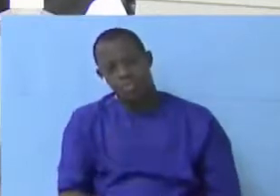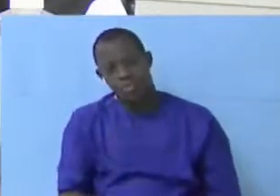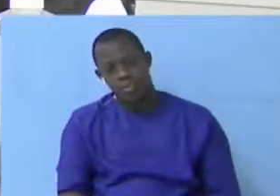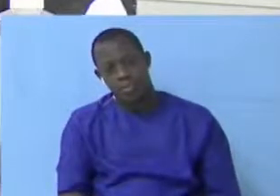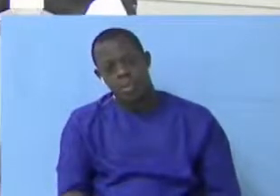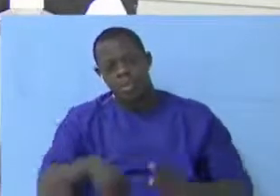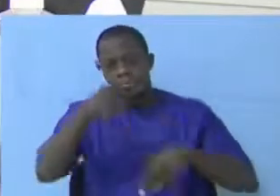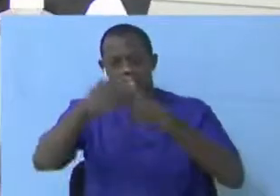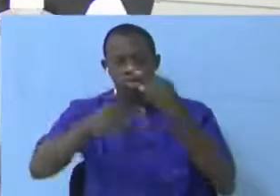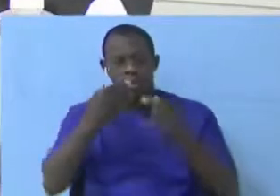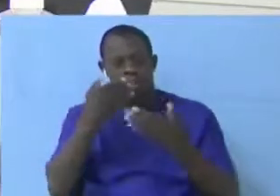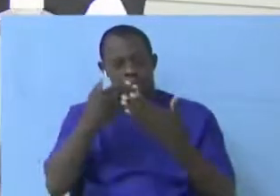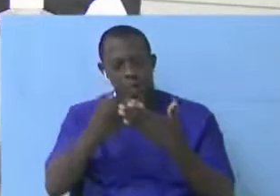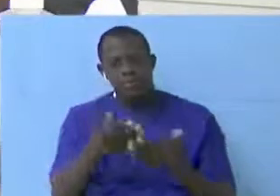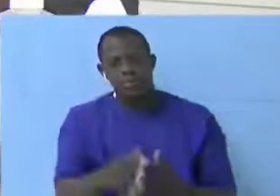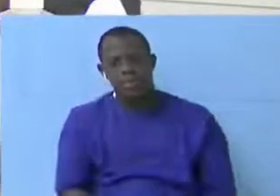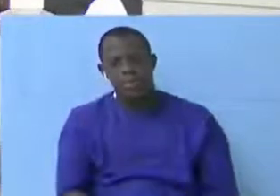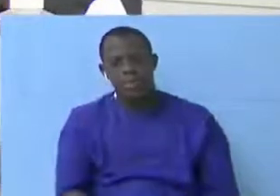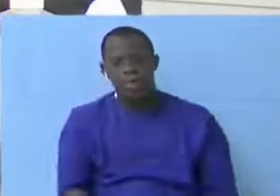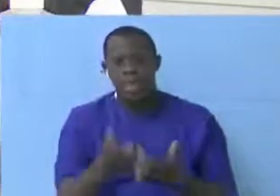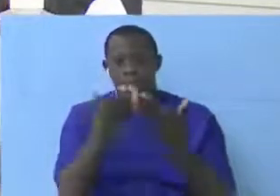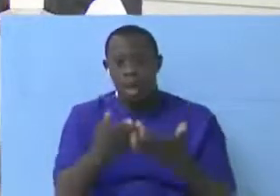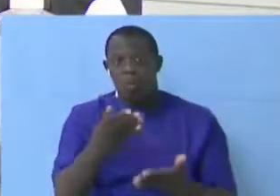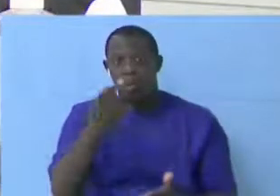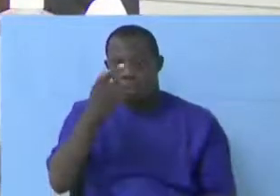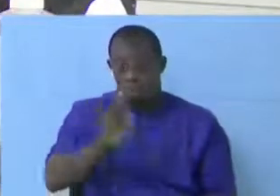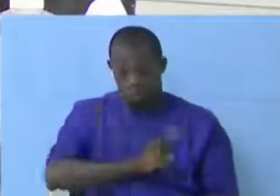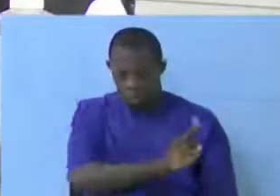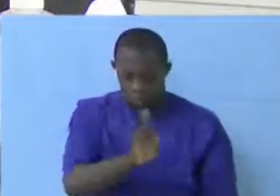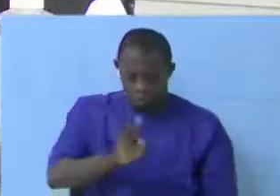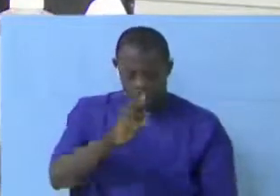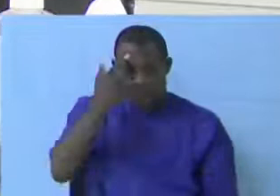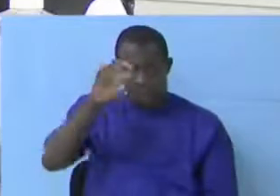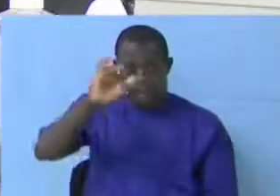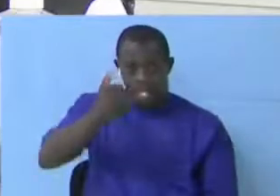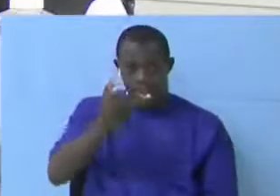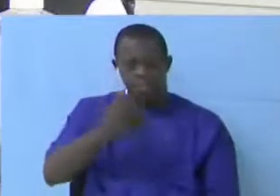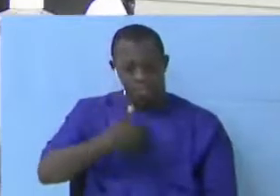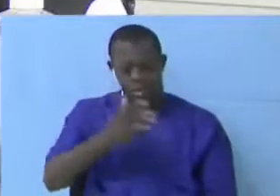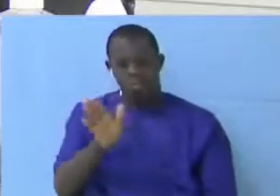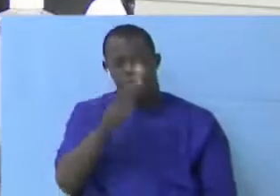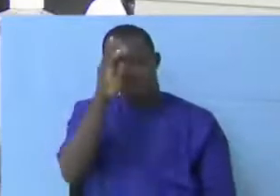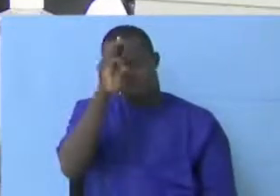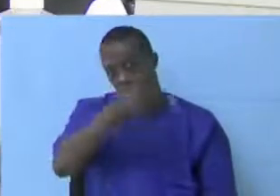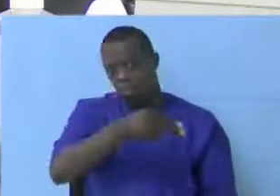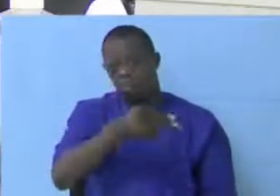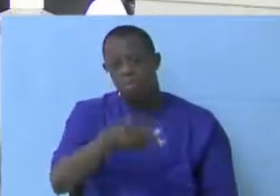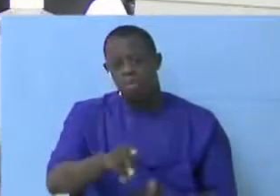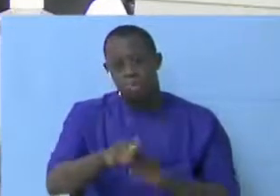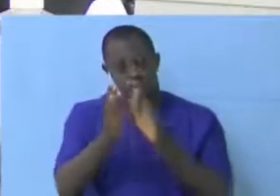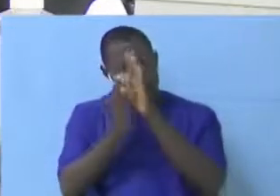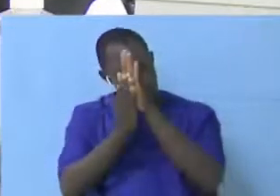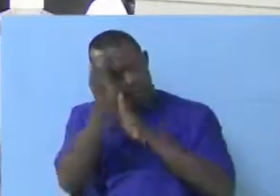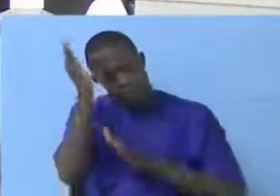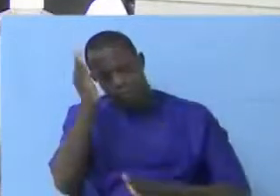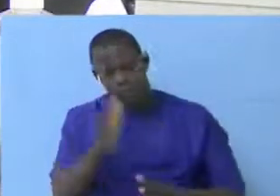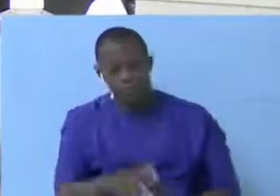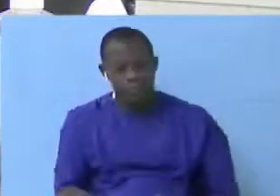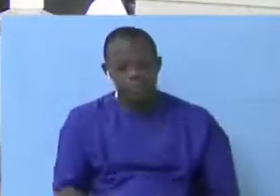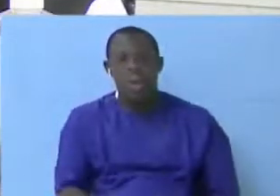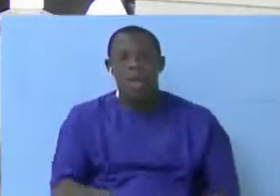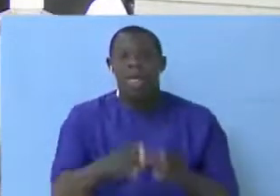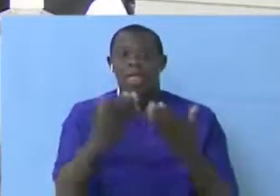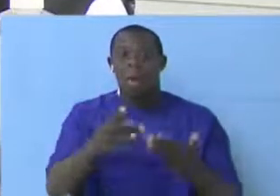Proceed, please. So we agreed. So I went home, slept.